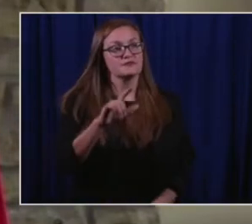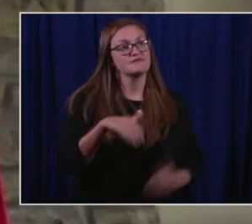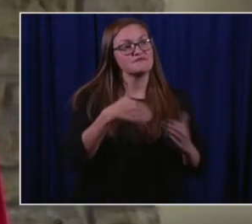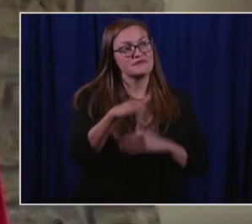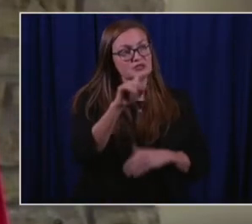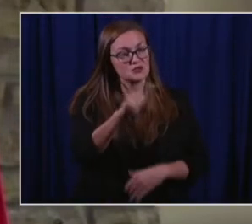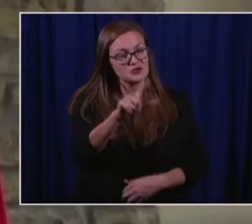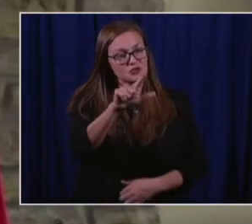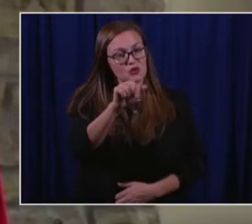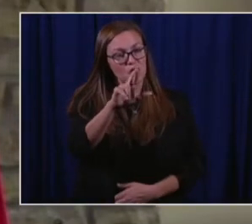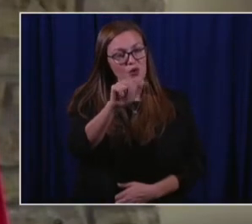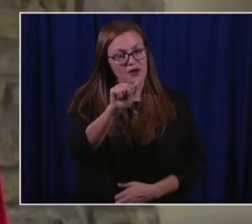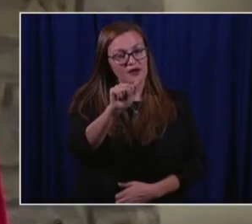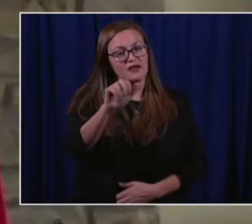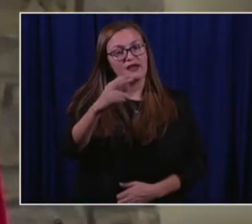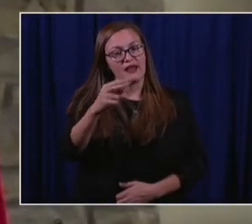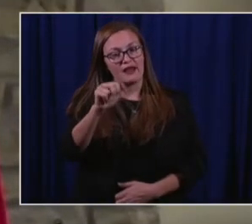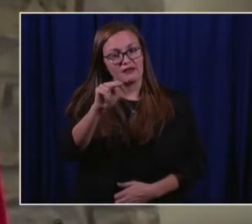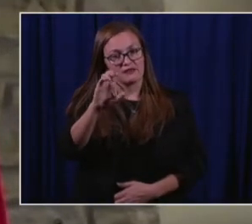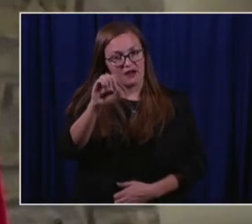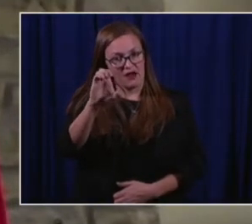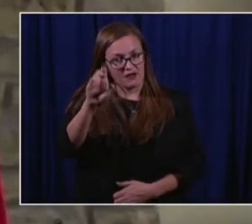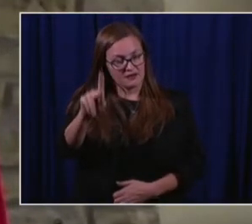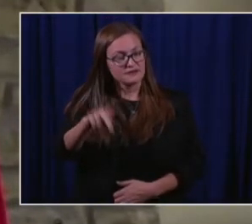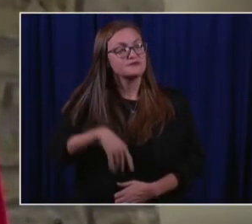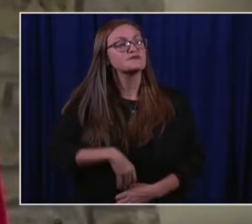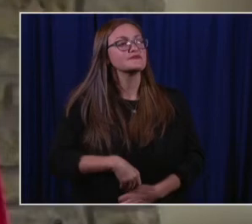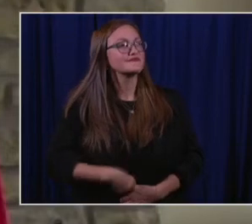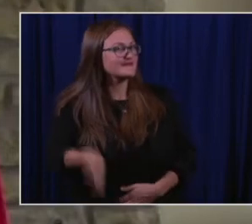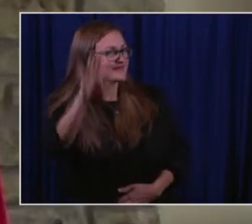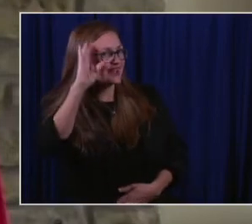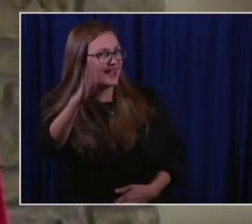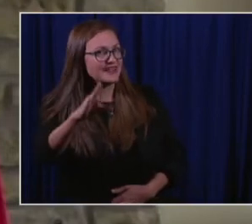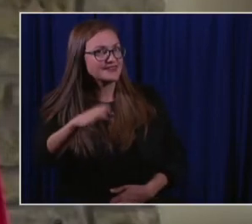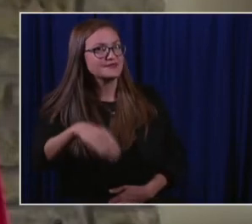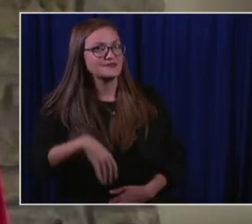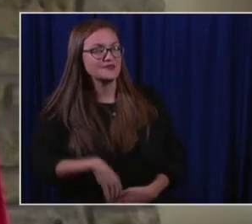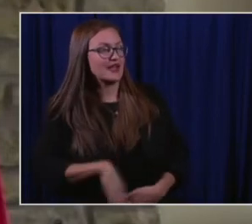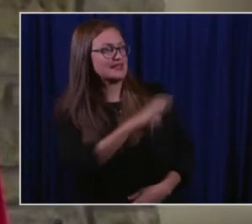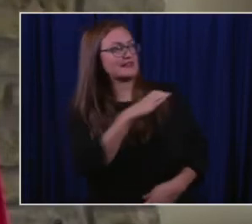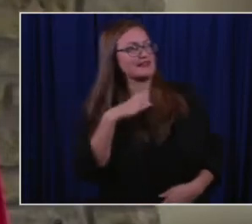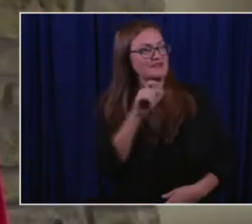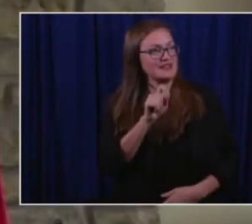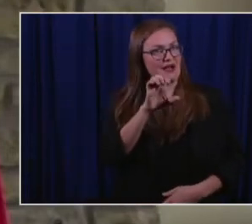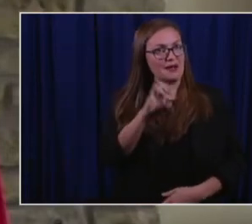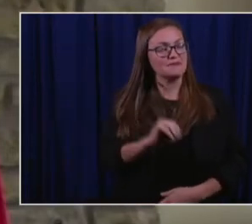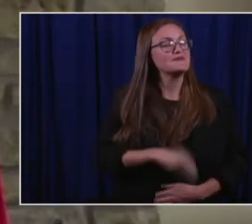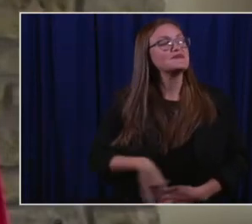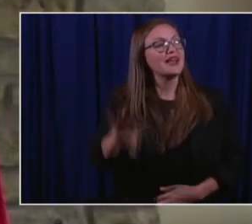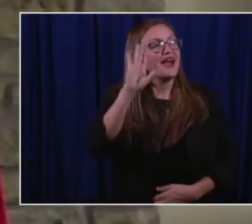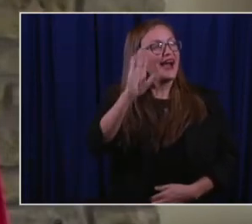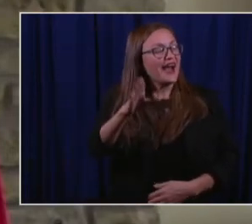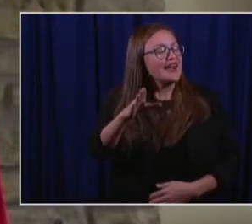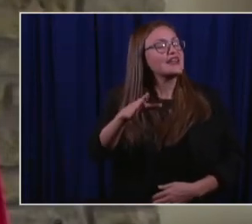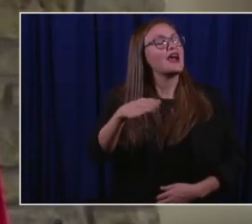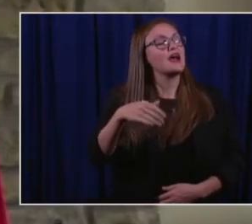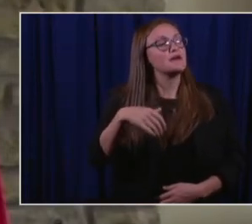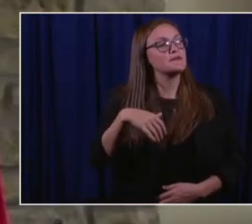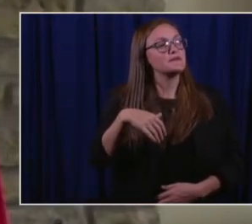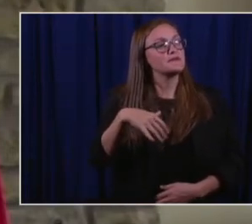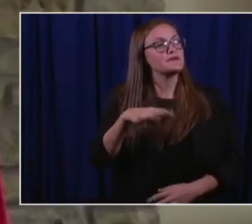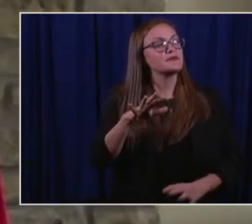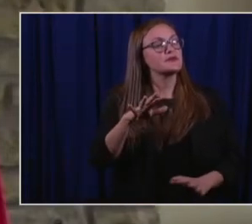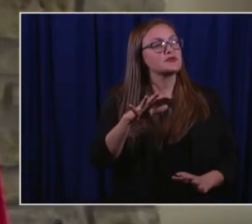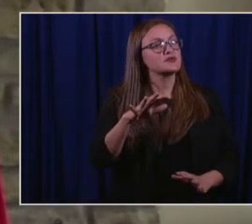Hi, Laura. Hi, I am Sorry, I was doing something. Okay,